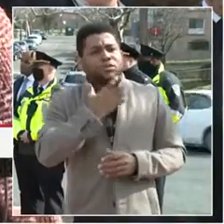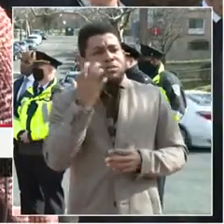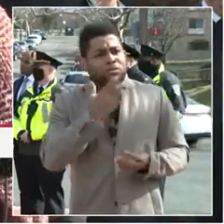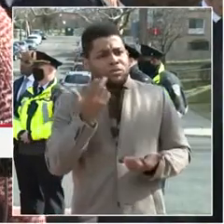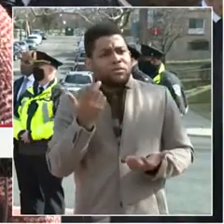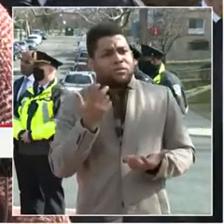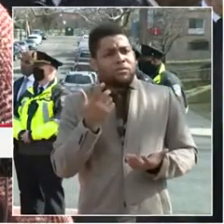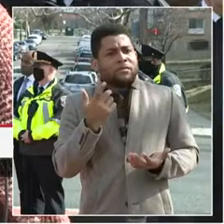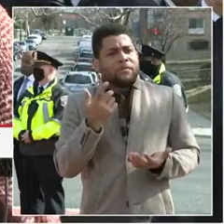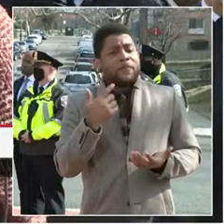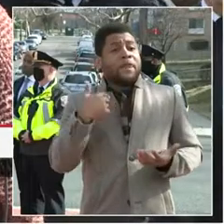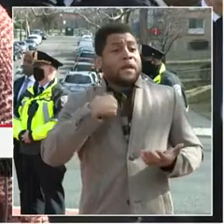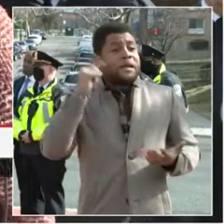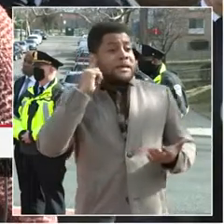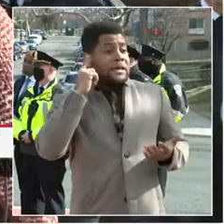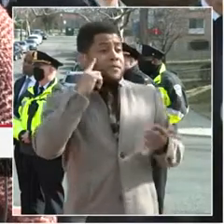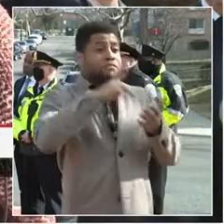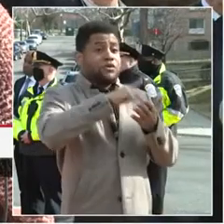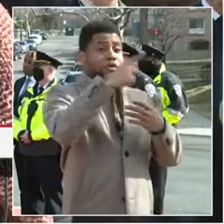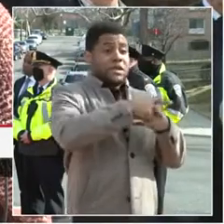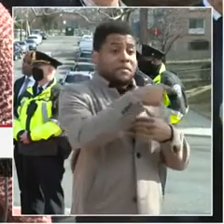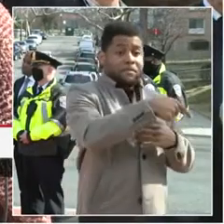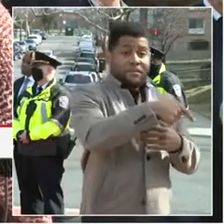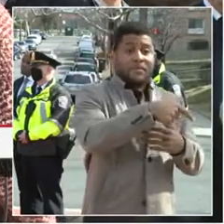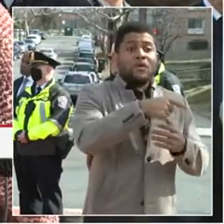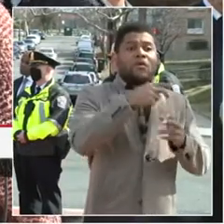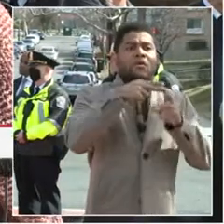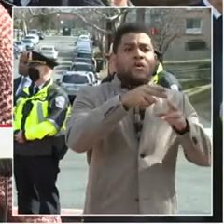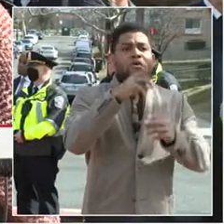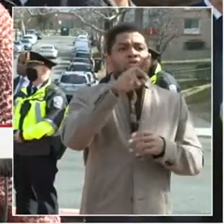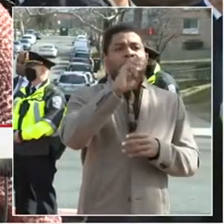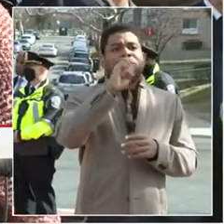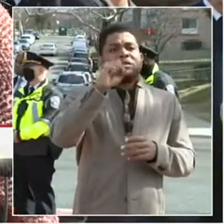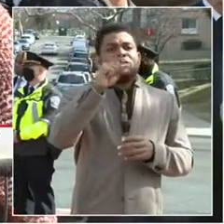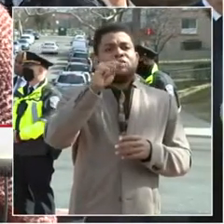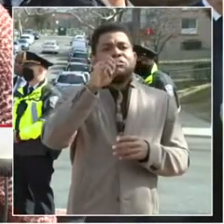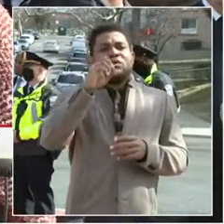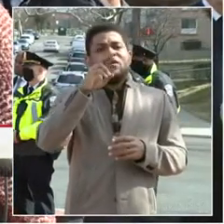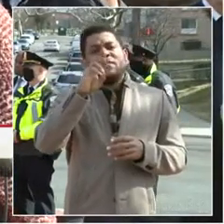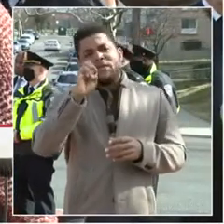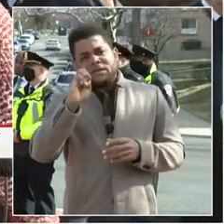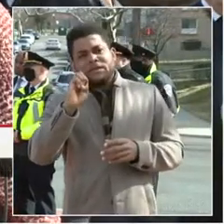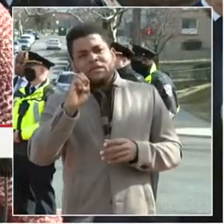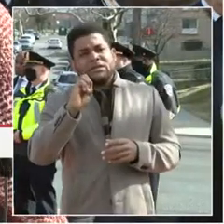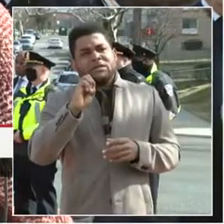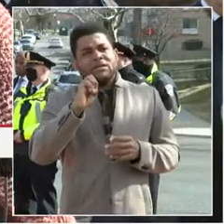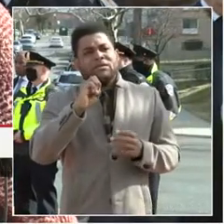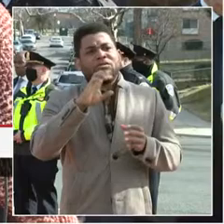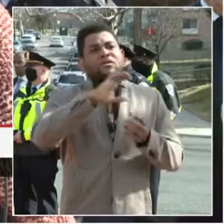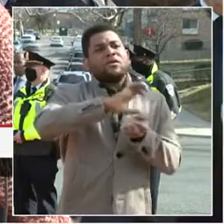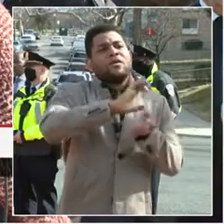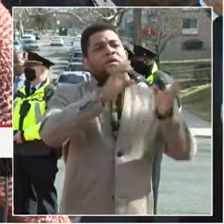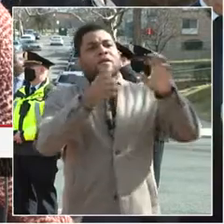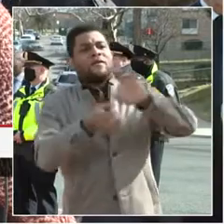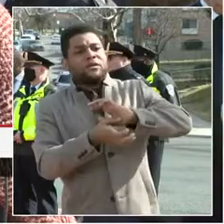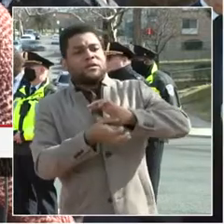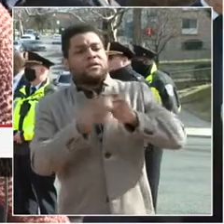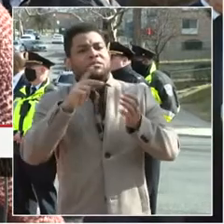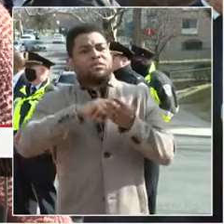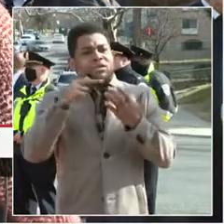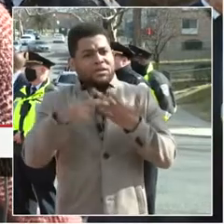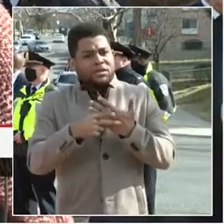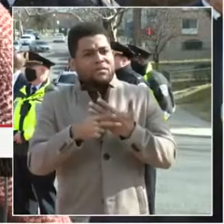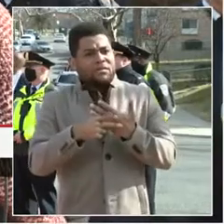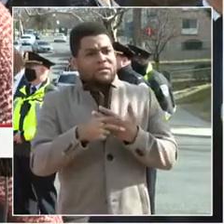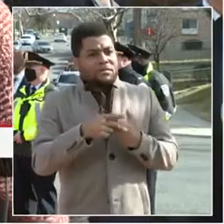Attorney's Office. It's called the Restorative Diversion Program. Would y'all be including anything like that